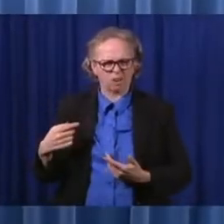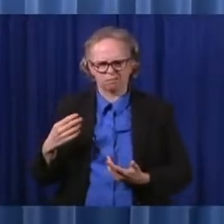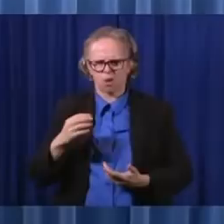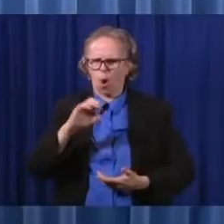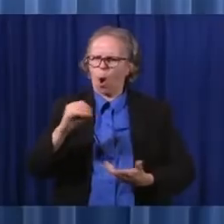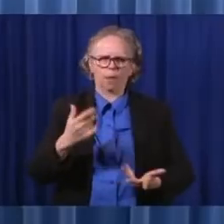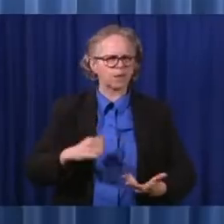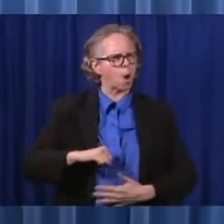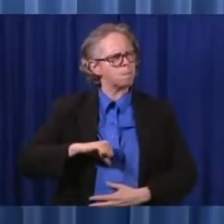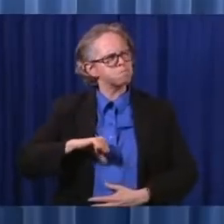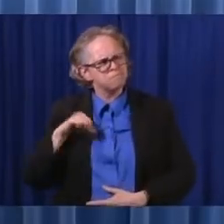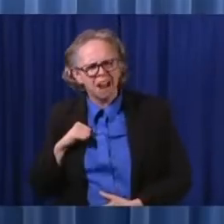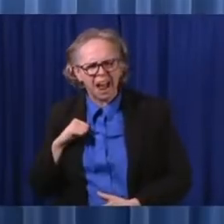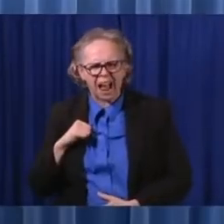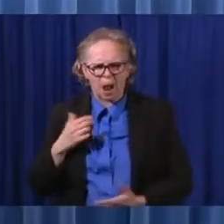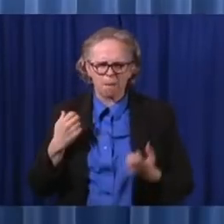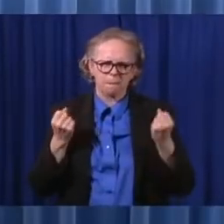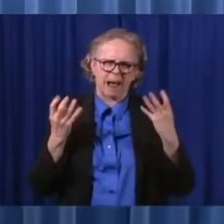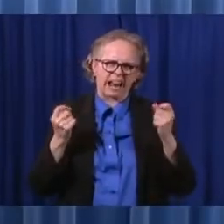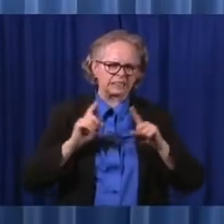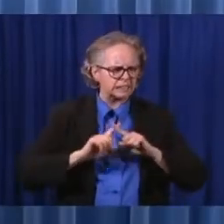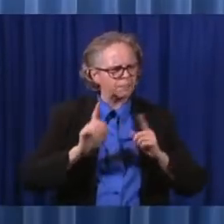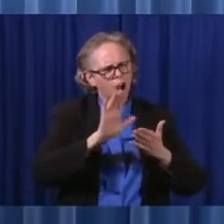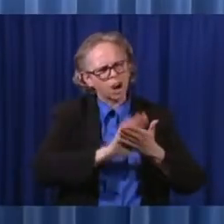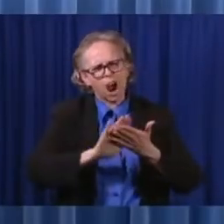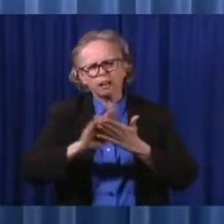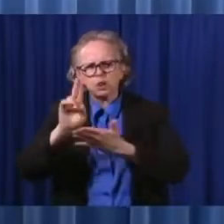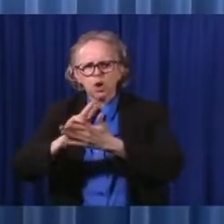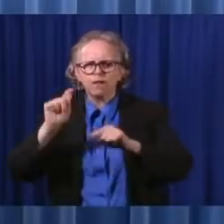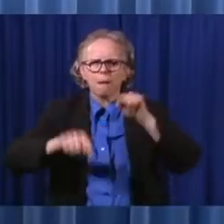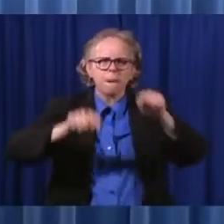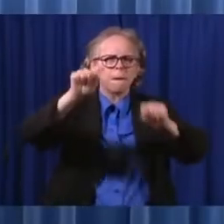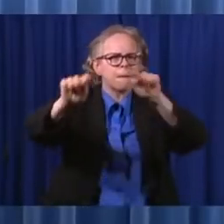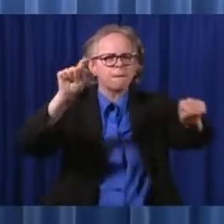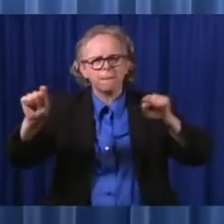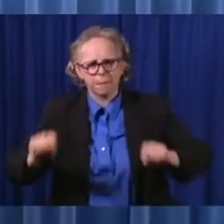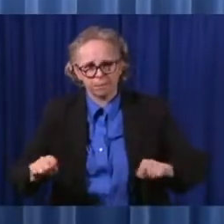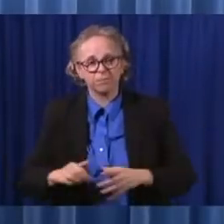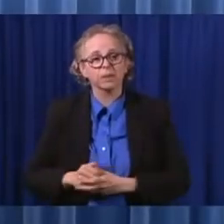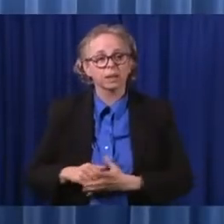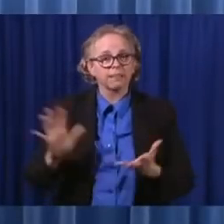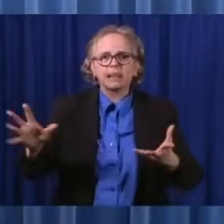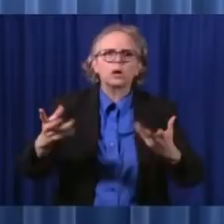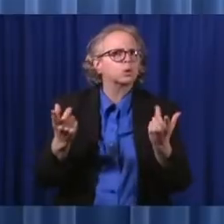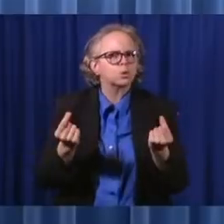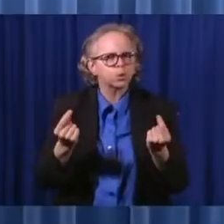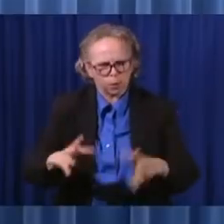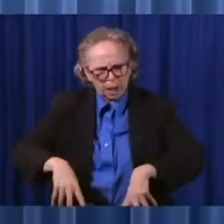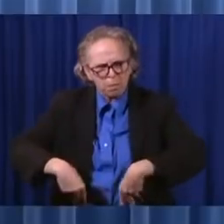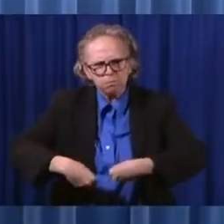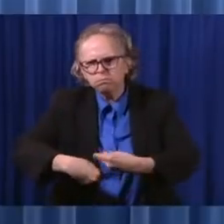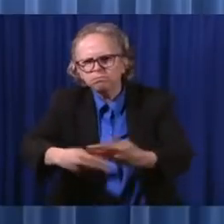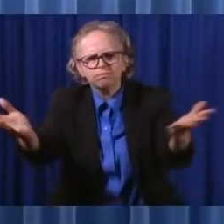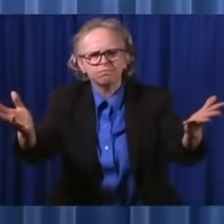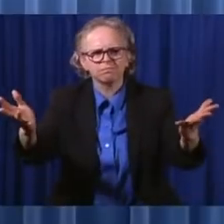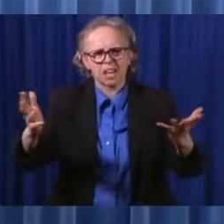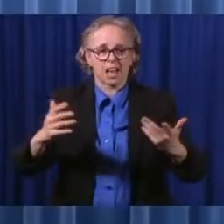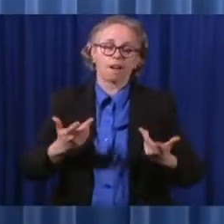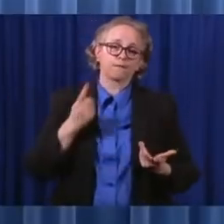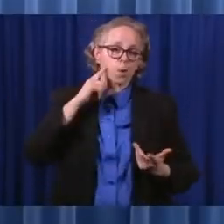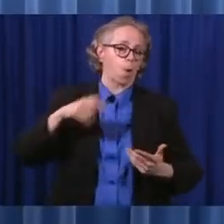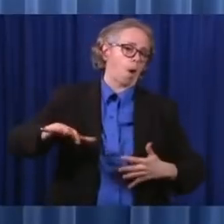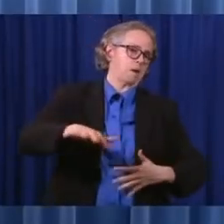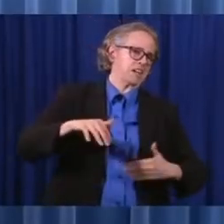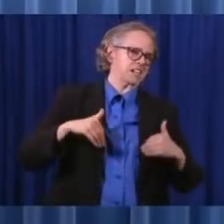schools and our big state universities, who provide our children, our young people, and sometimes not so young people, with great